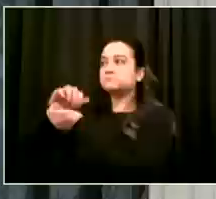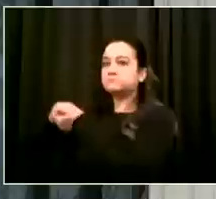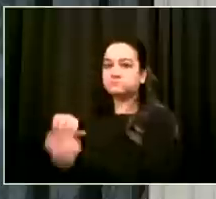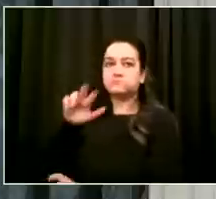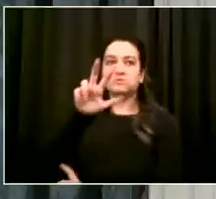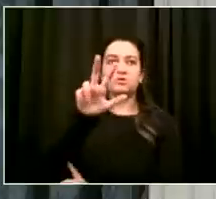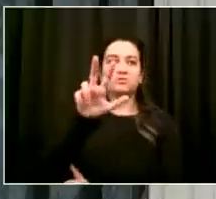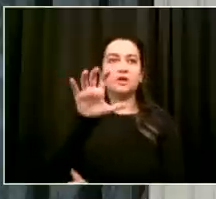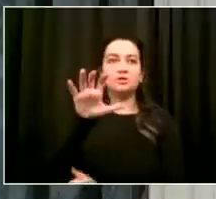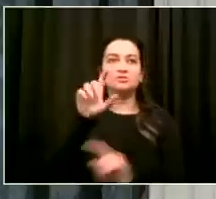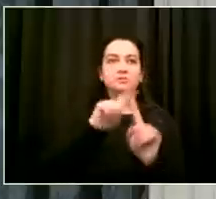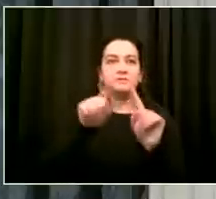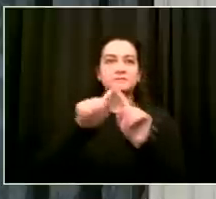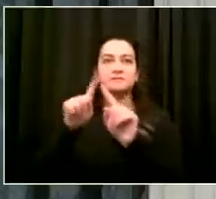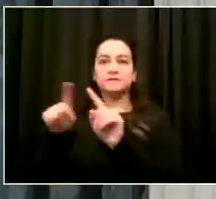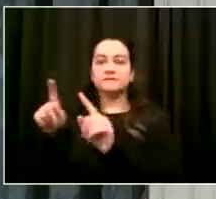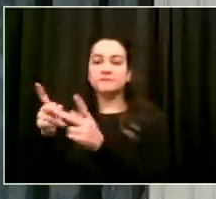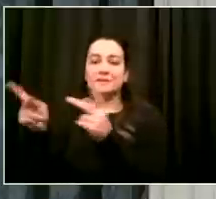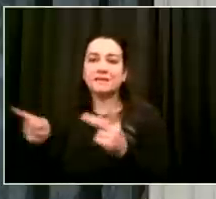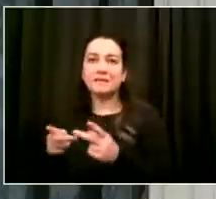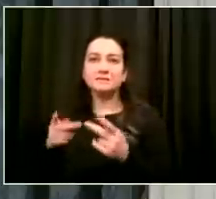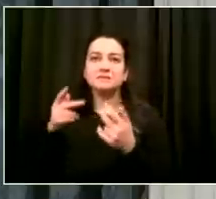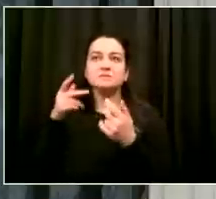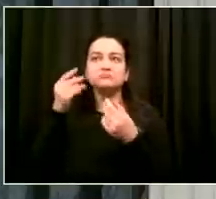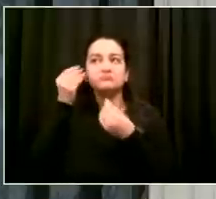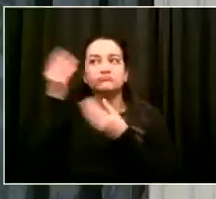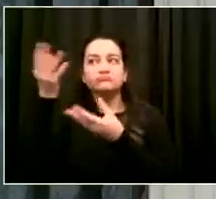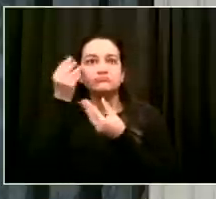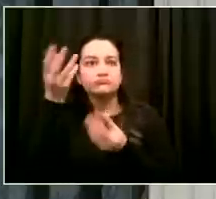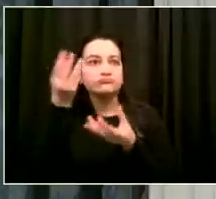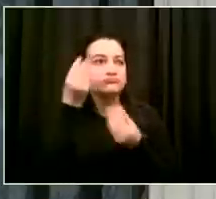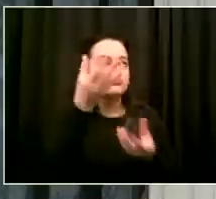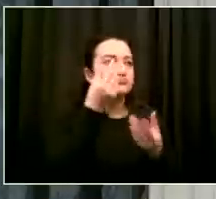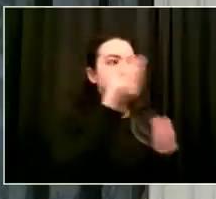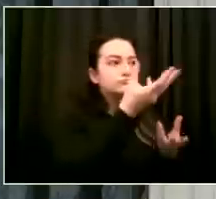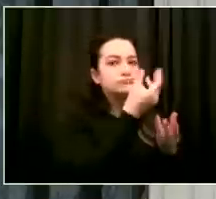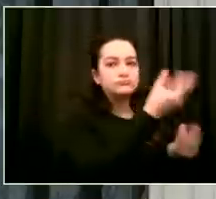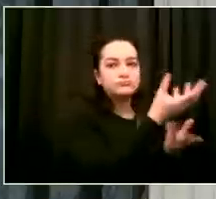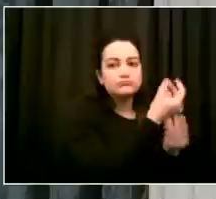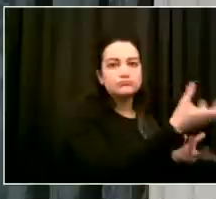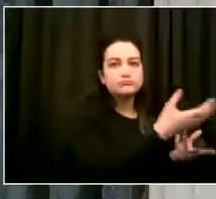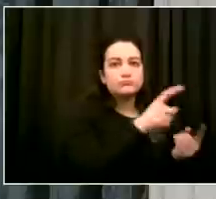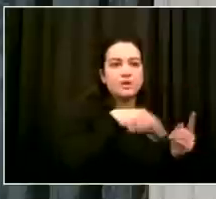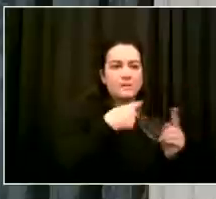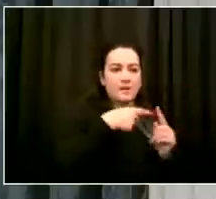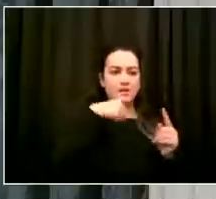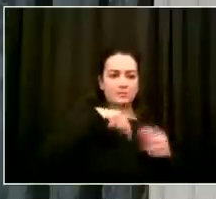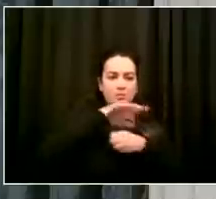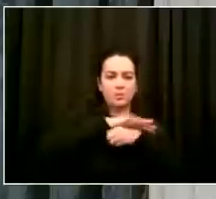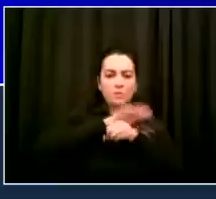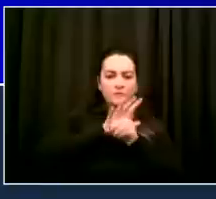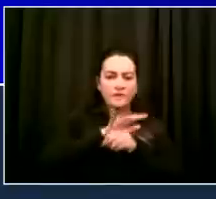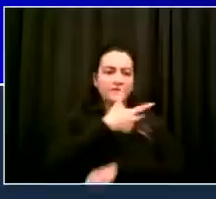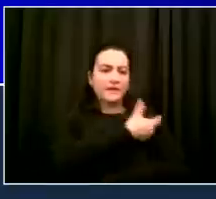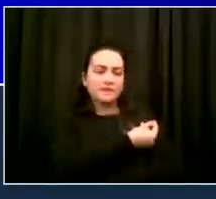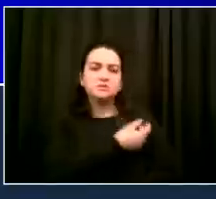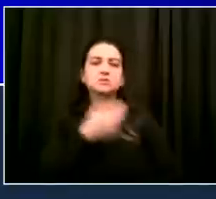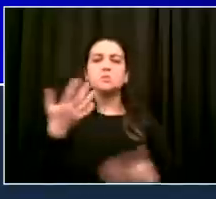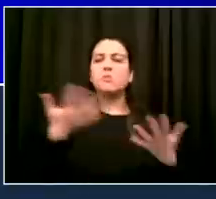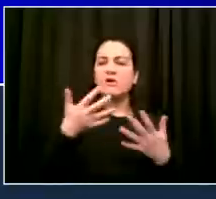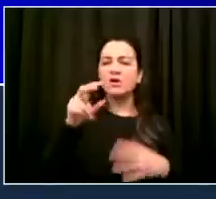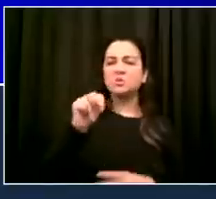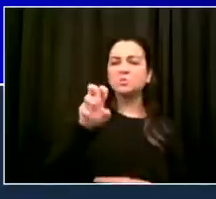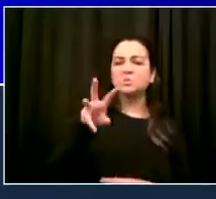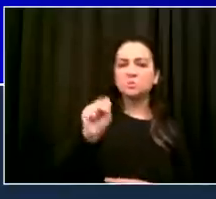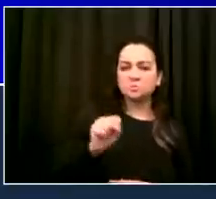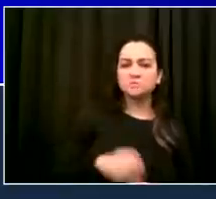are eligible to register for the vaccine. We are holding virtual town halls, flooding the zones with mailers,